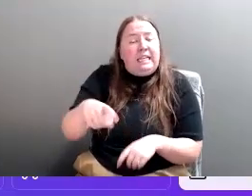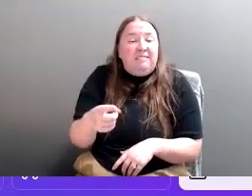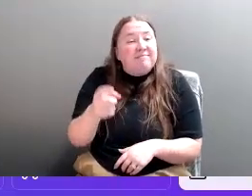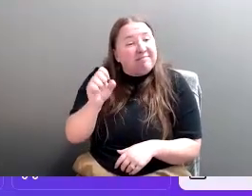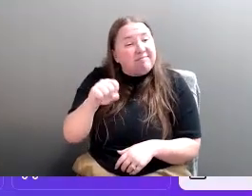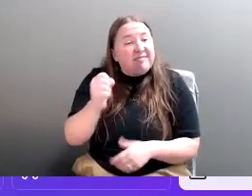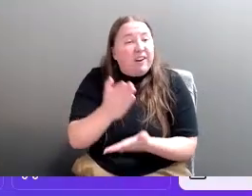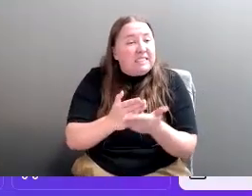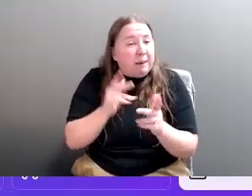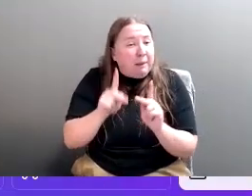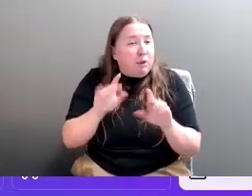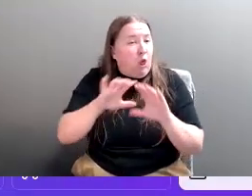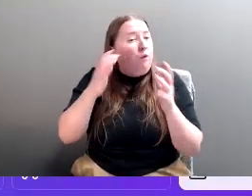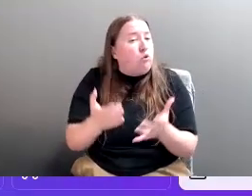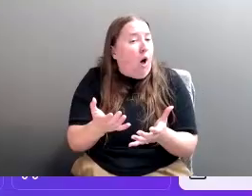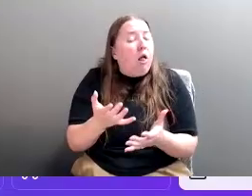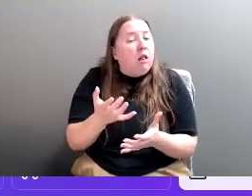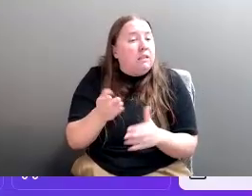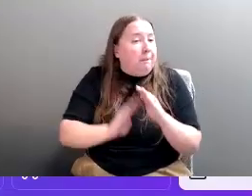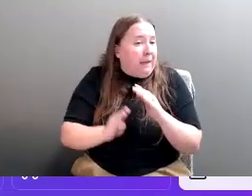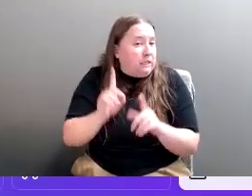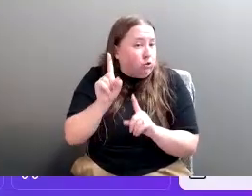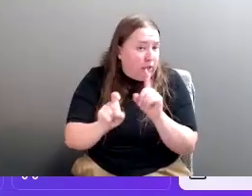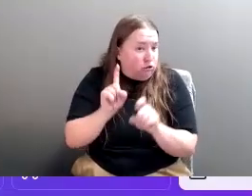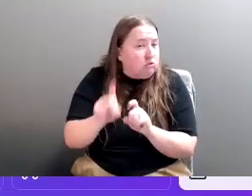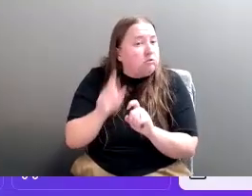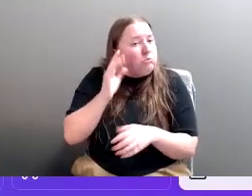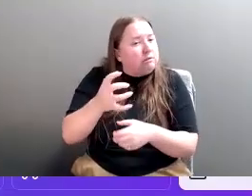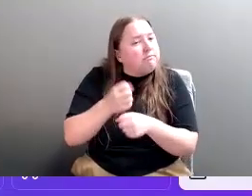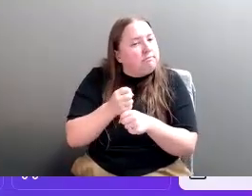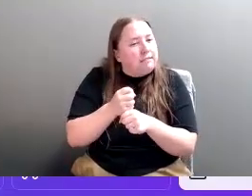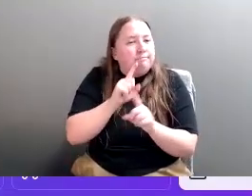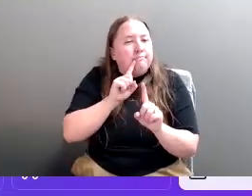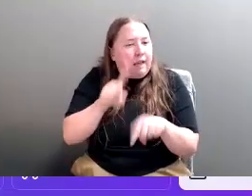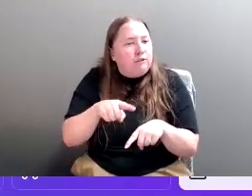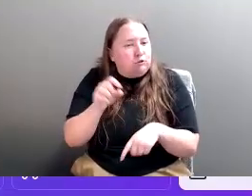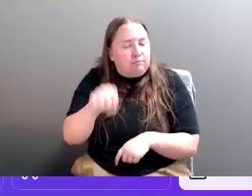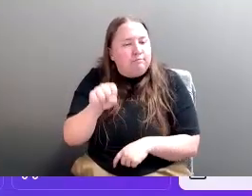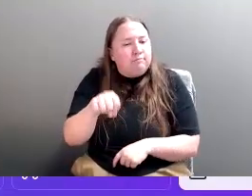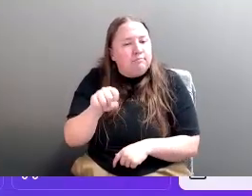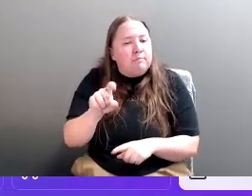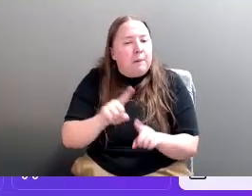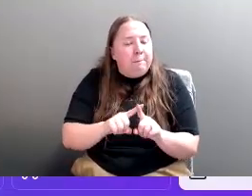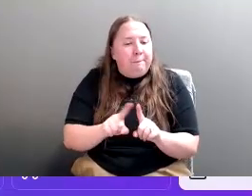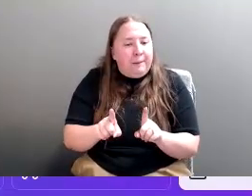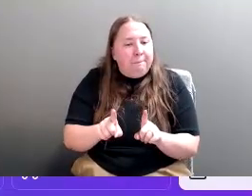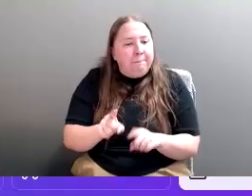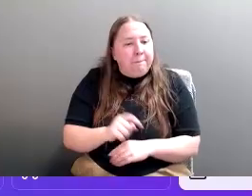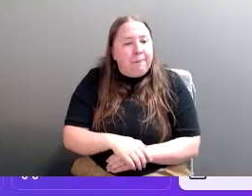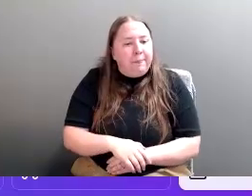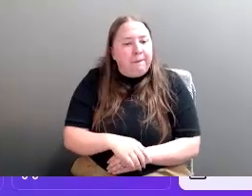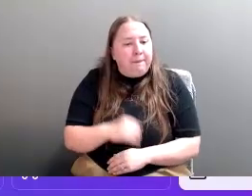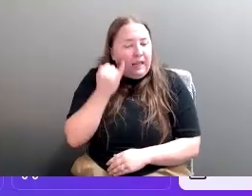some, overall, a lot of basic questions, you'll definitely get those, kind of answers. But like, if